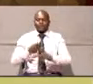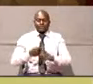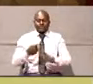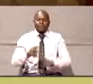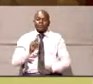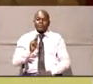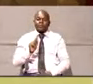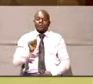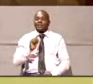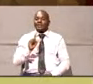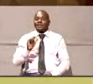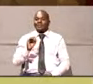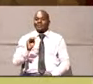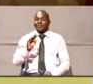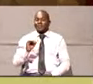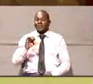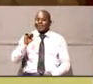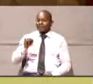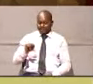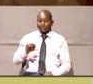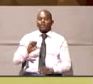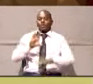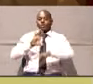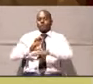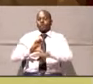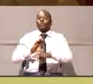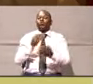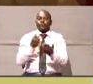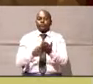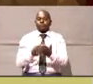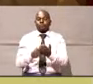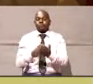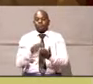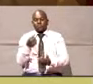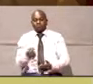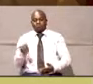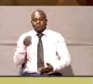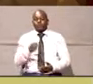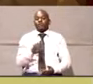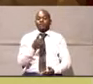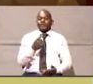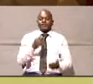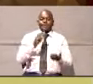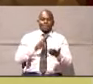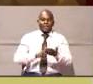Kazimba becomes the ninth Archbishop of the Church of Uganda. He will be enthroned on the 1st of